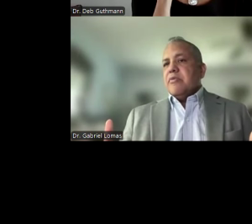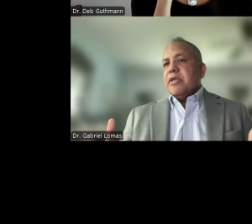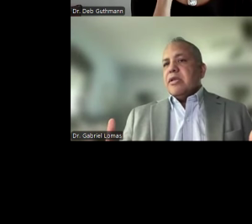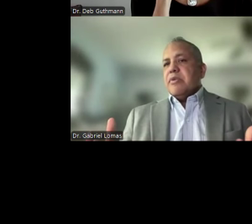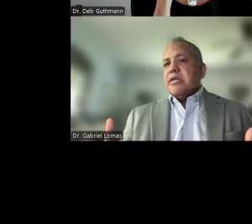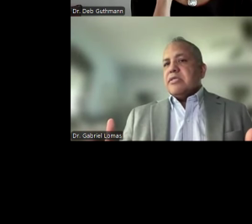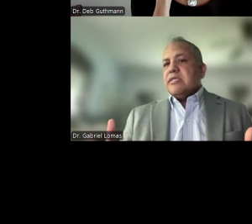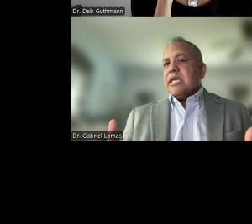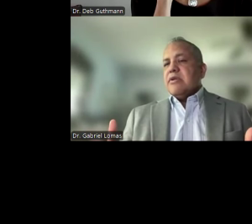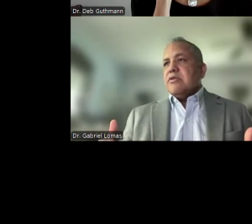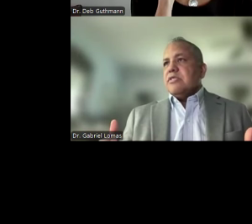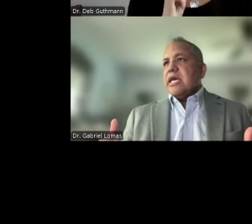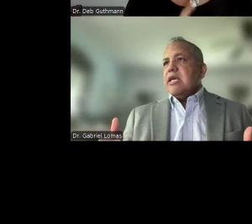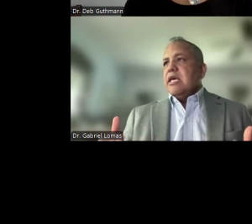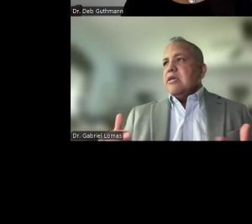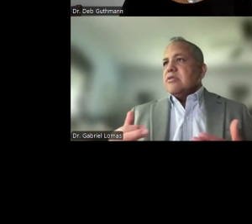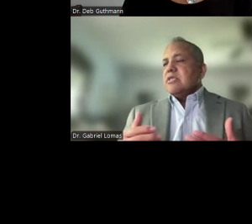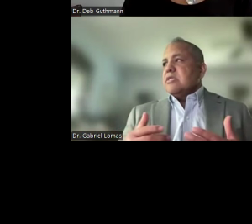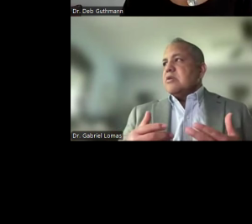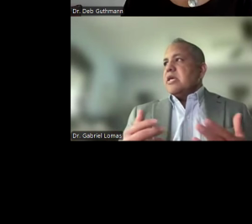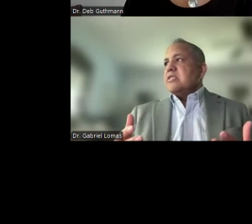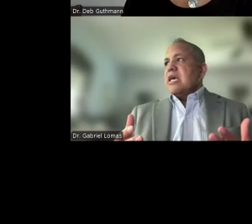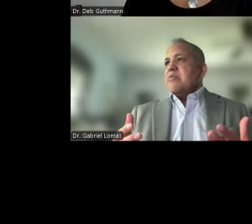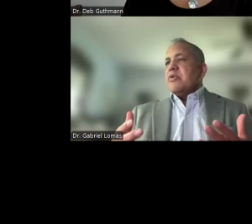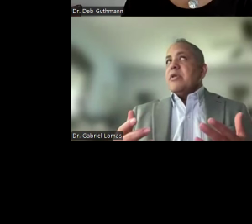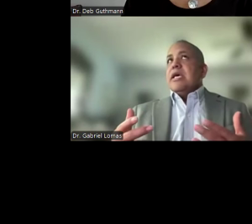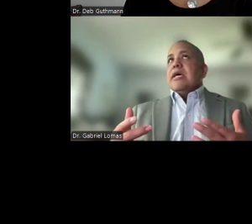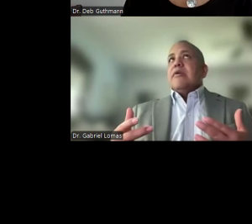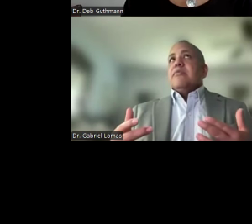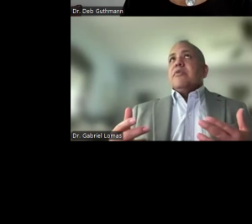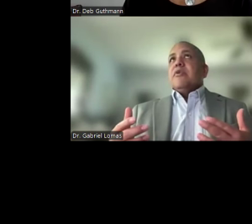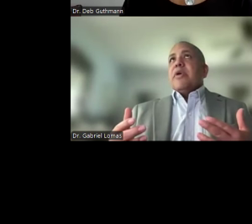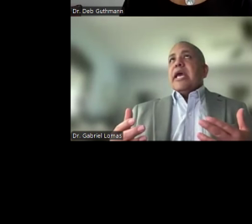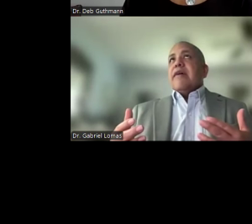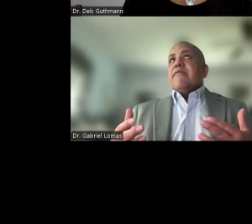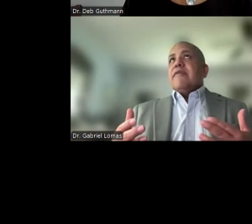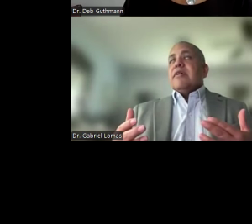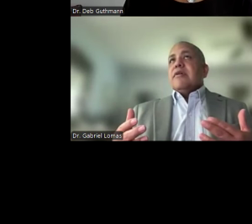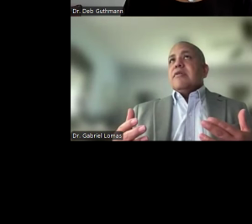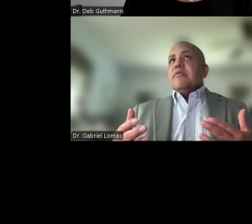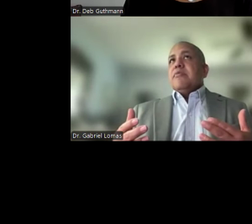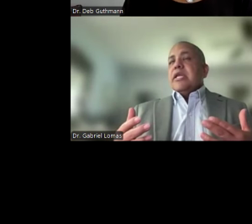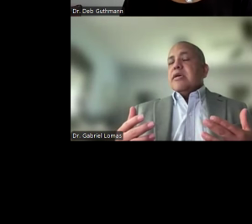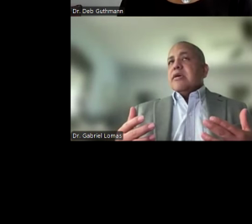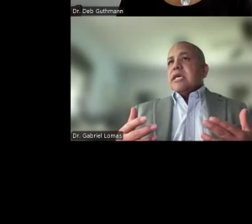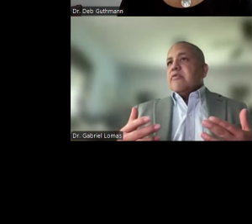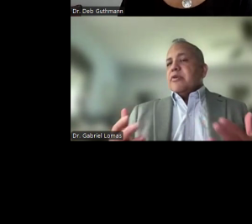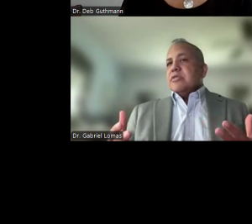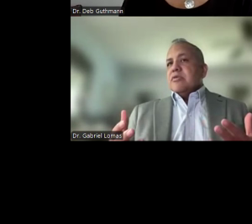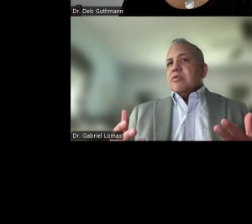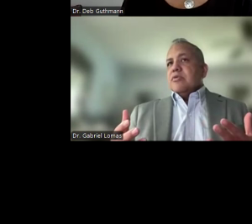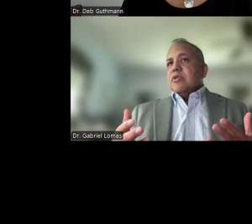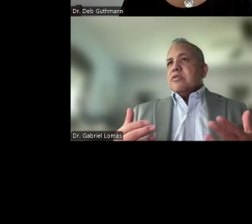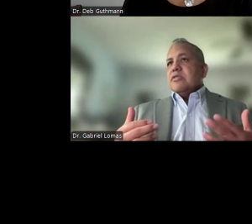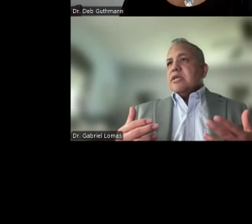on ability to process sound and understand. So just as a quick example, you may have meet a deaf